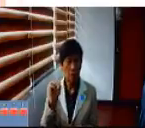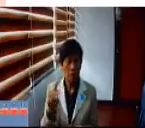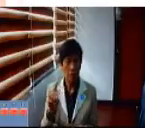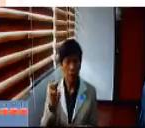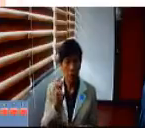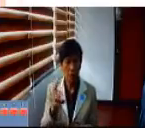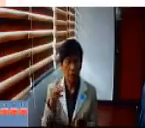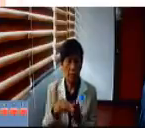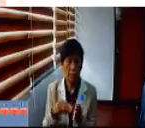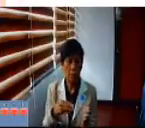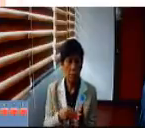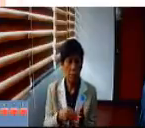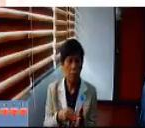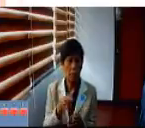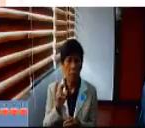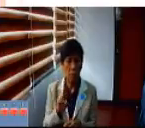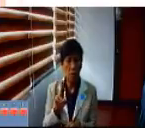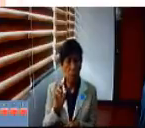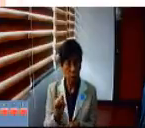$966.6 billion. So,